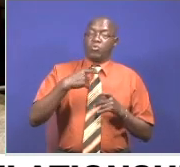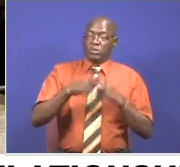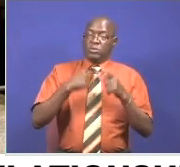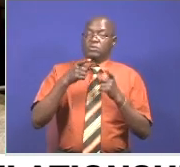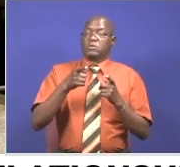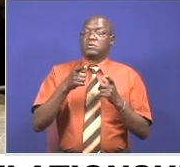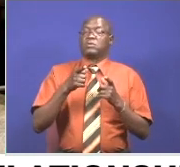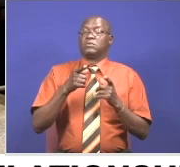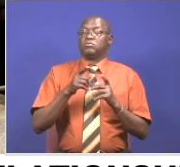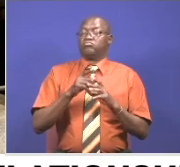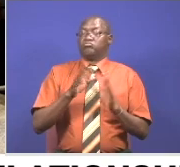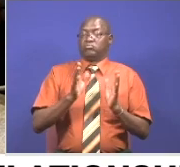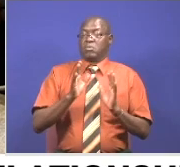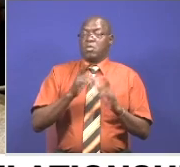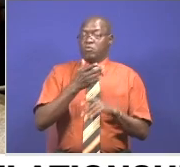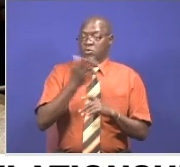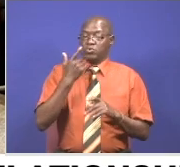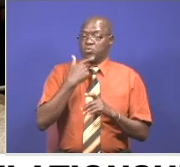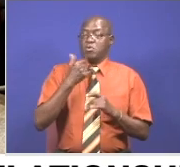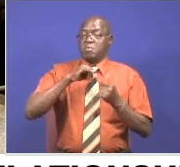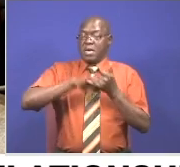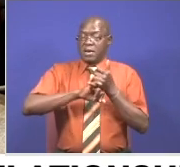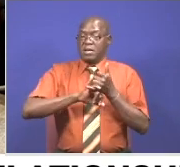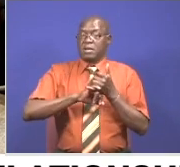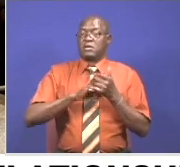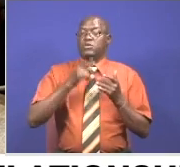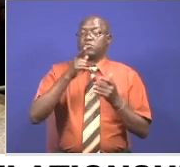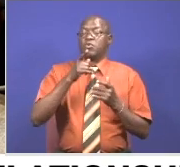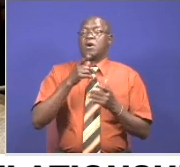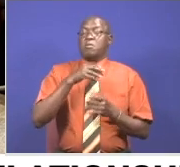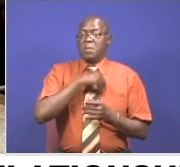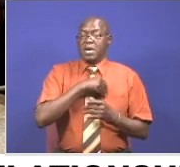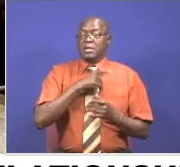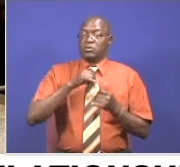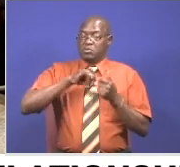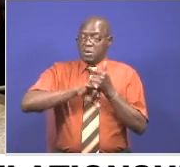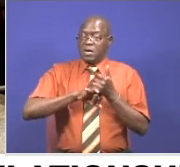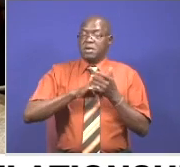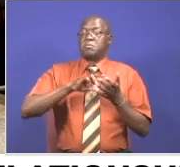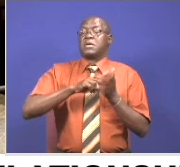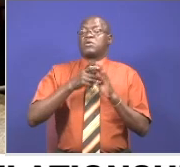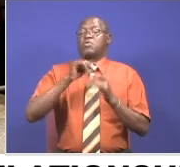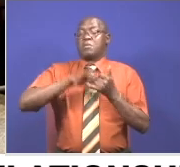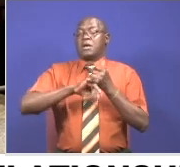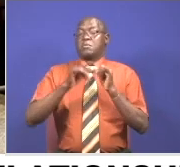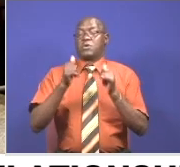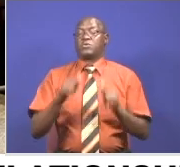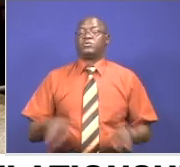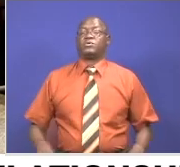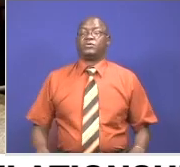are married, as we'll always say, if your pocket is not married, you're not yet married. Wow.